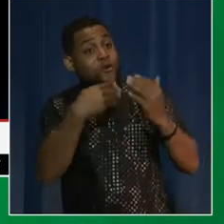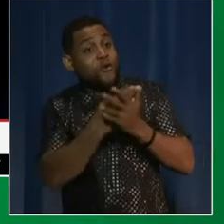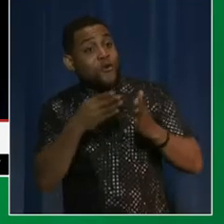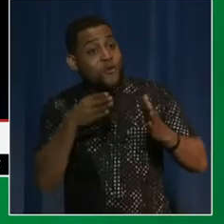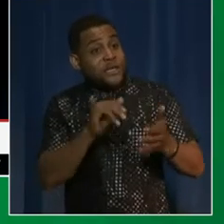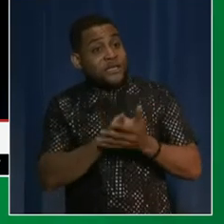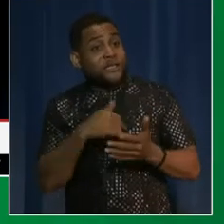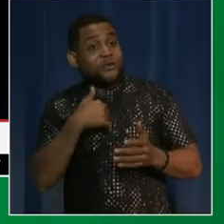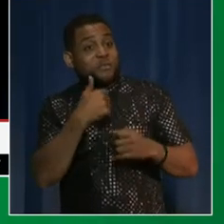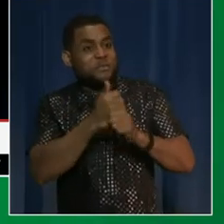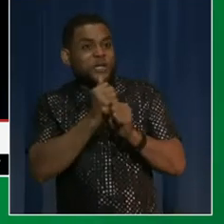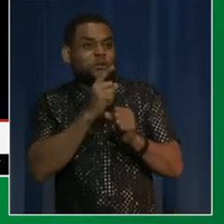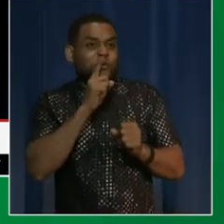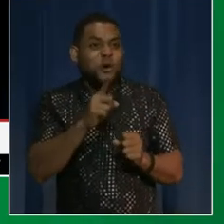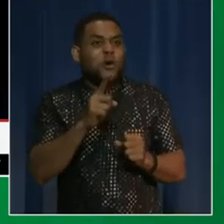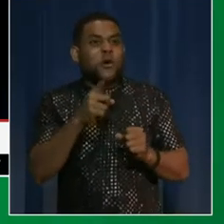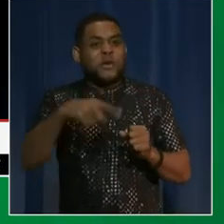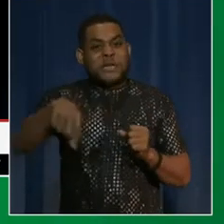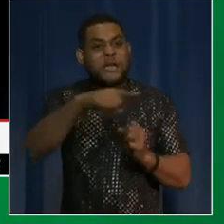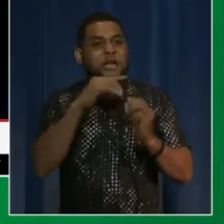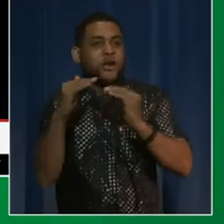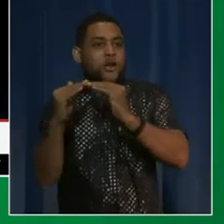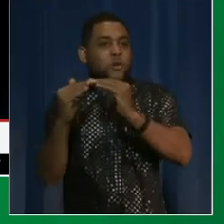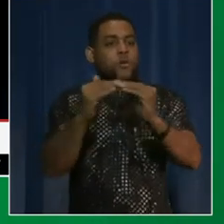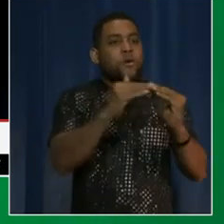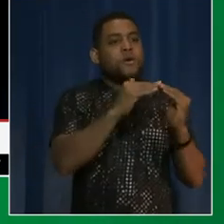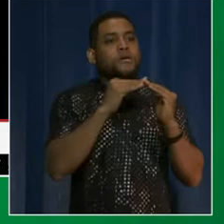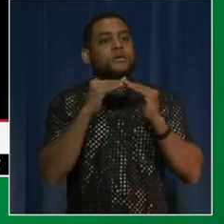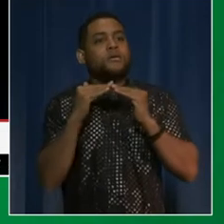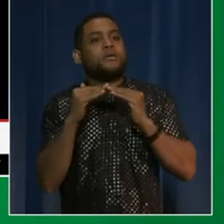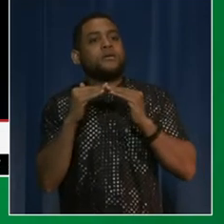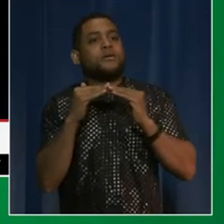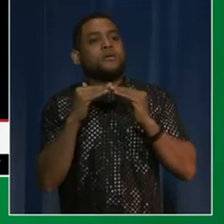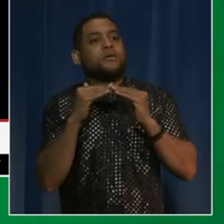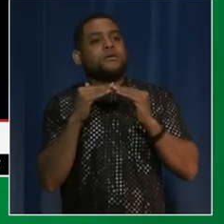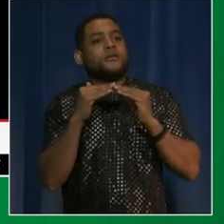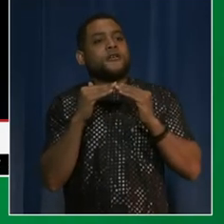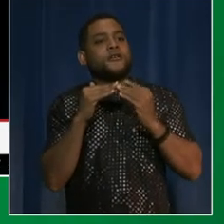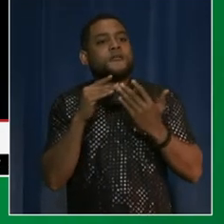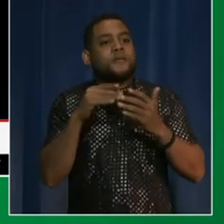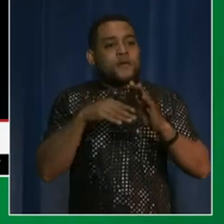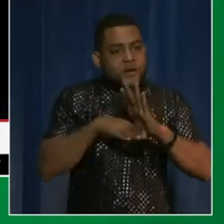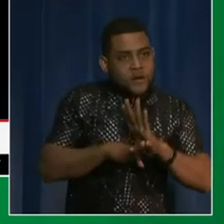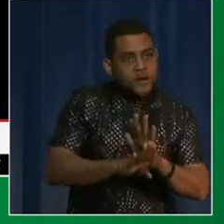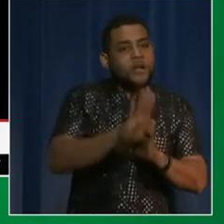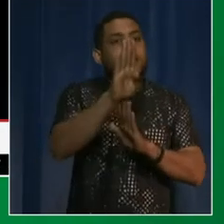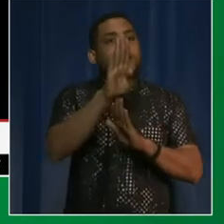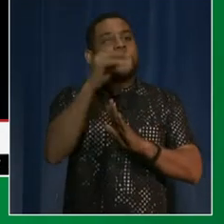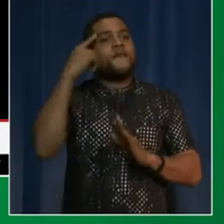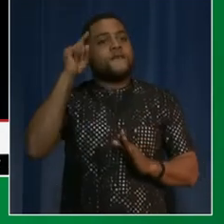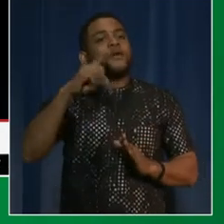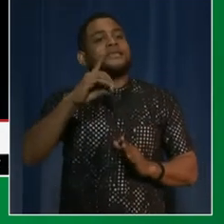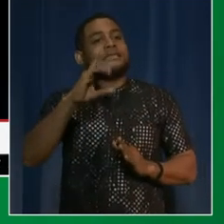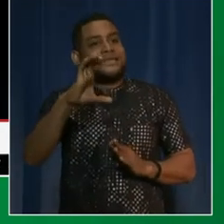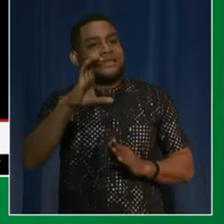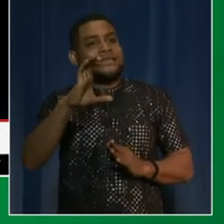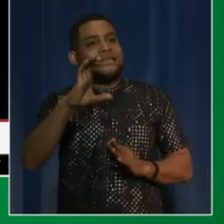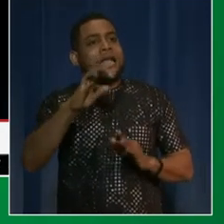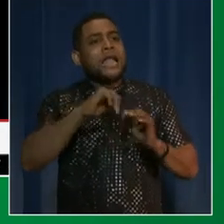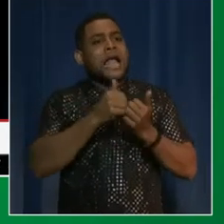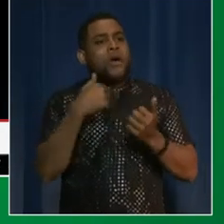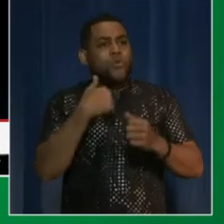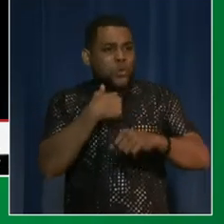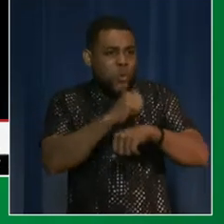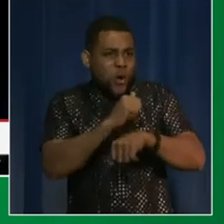equitable comeback for DC. Being intentional about how we work with DC businesses, how